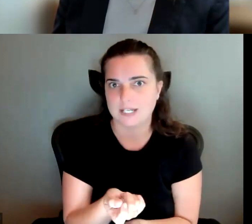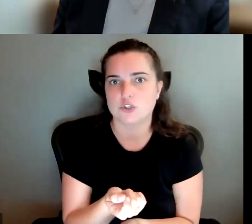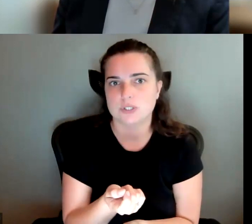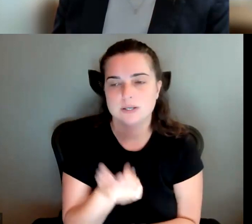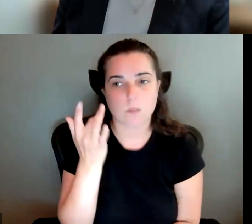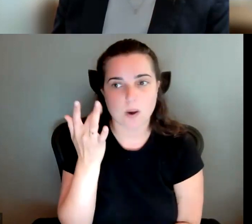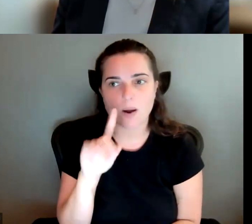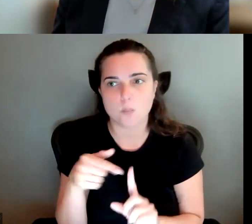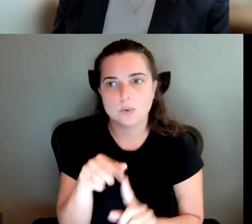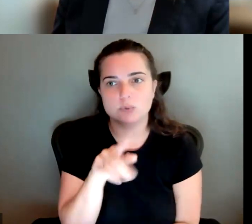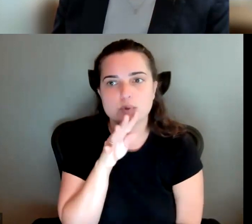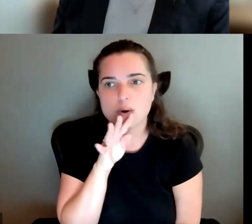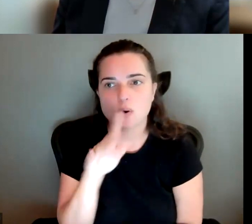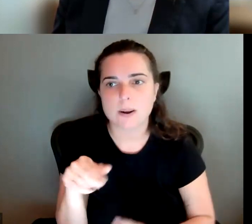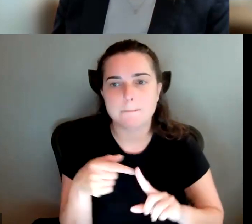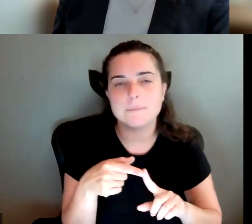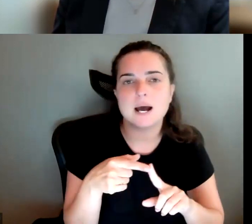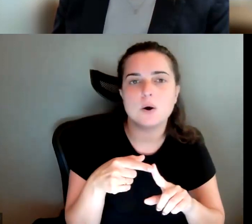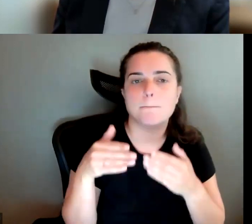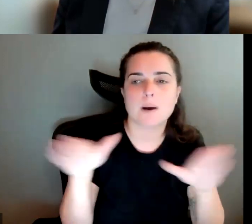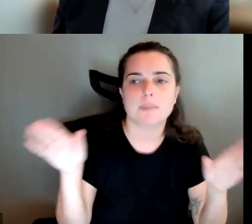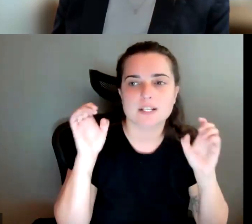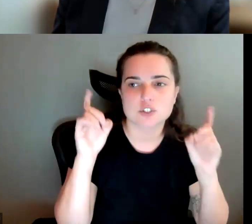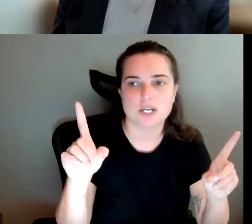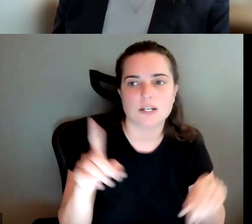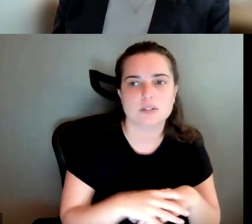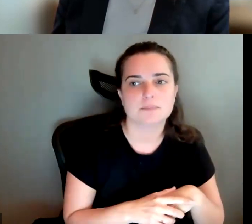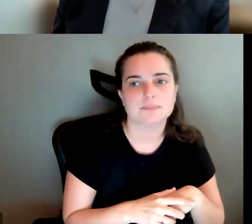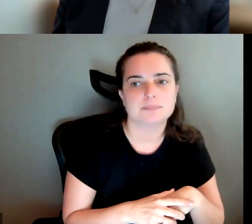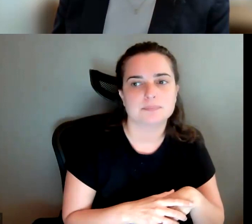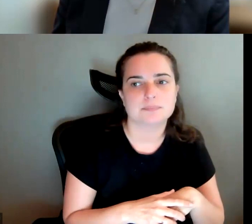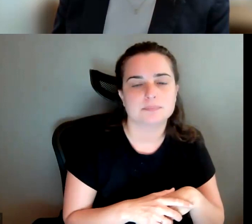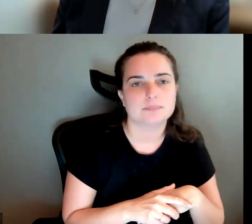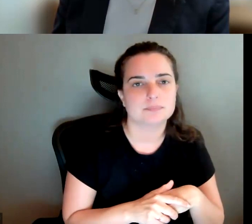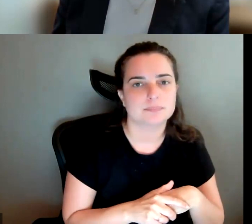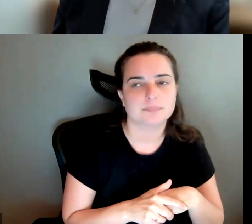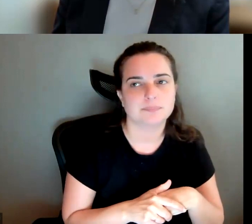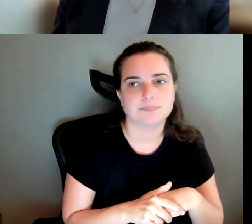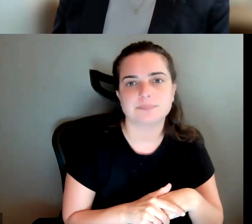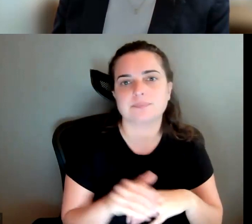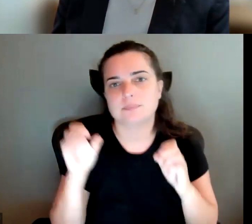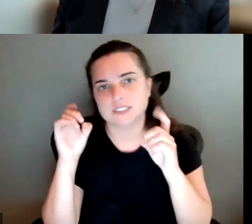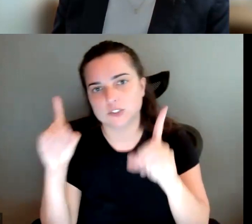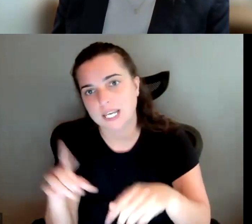you talk about public education or more funding for education,